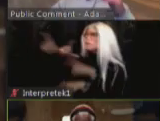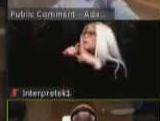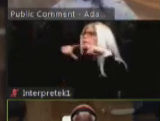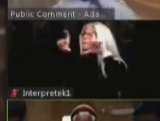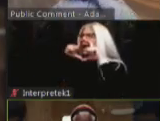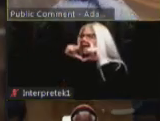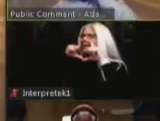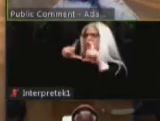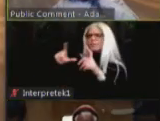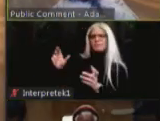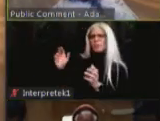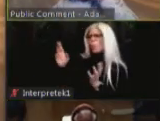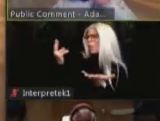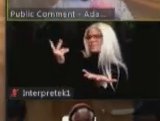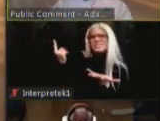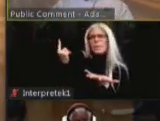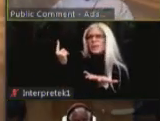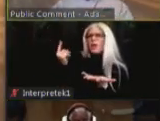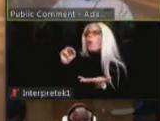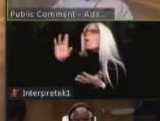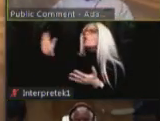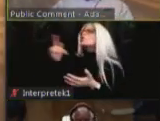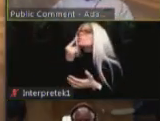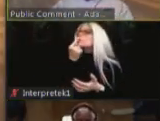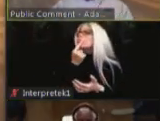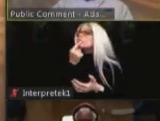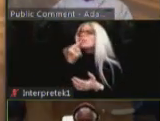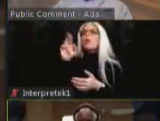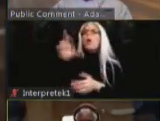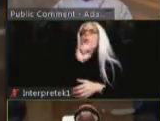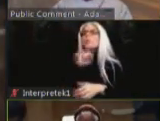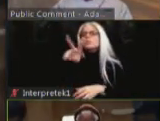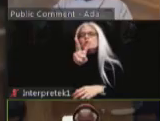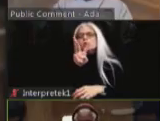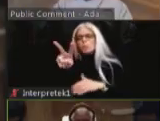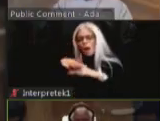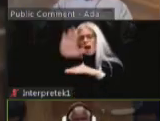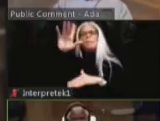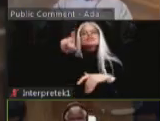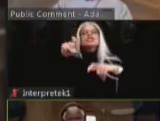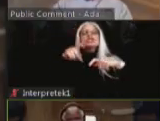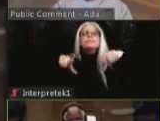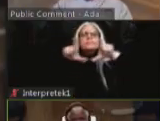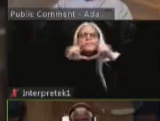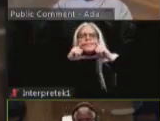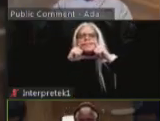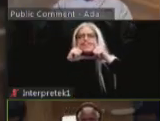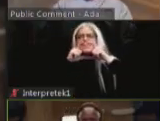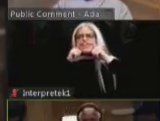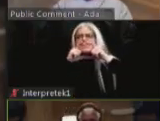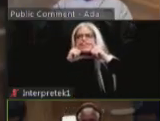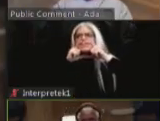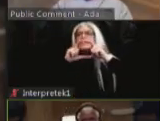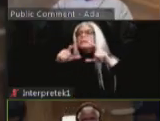old are covered. And I brought this up to you, Mr. Mayor, directly, one-to-one in a